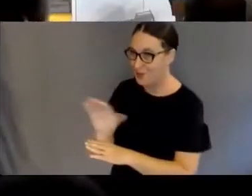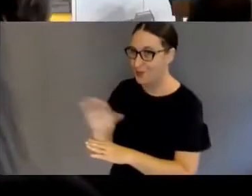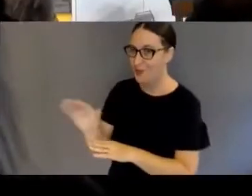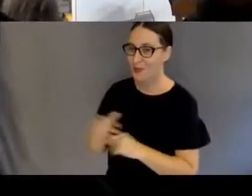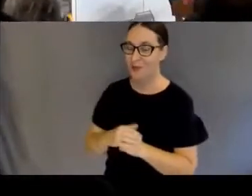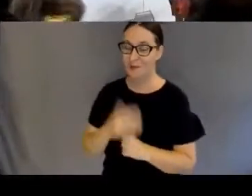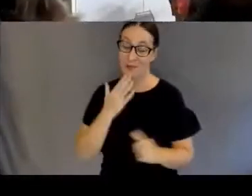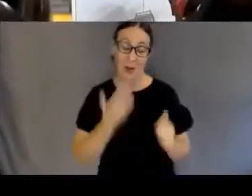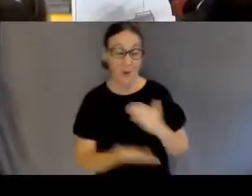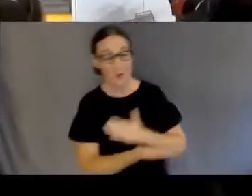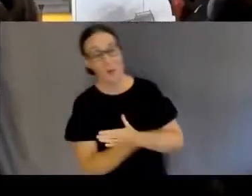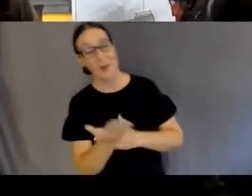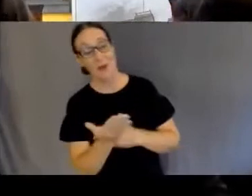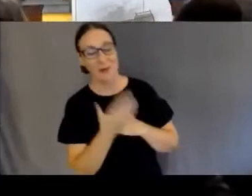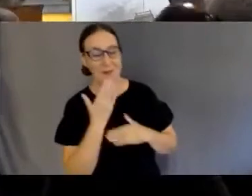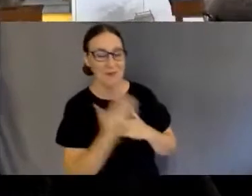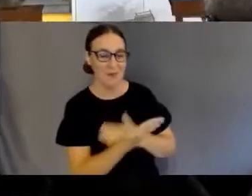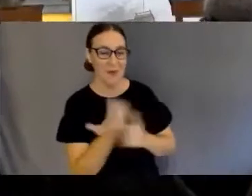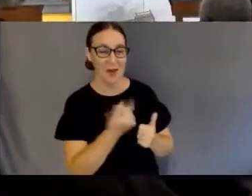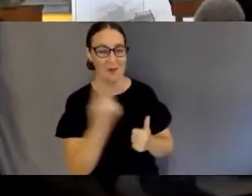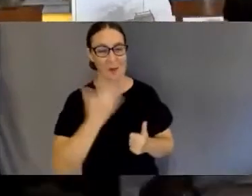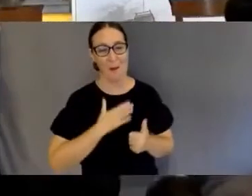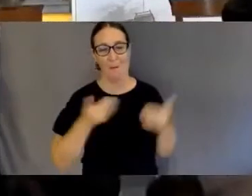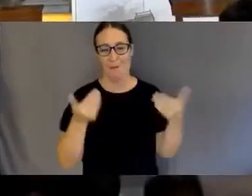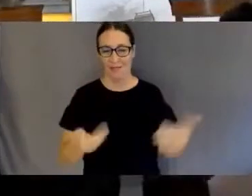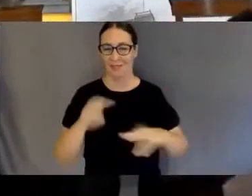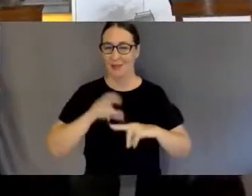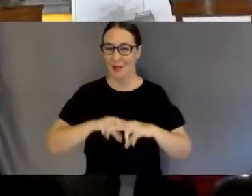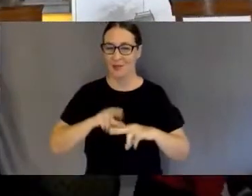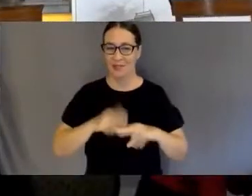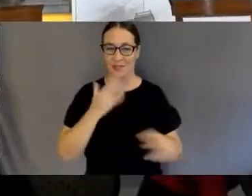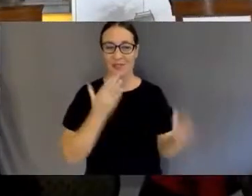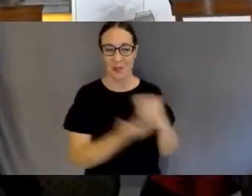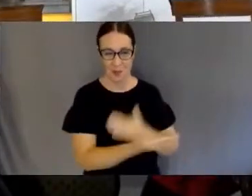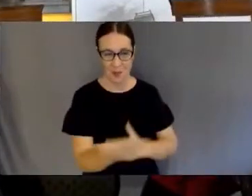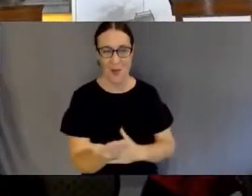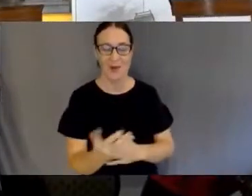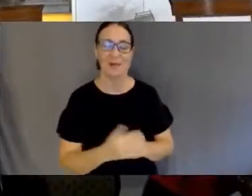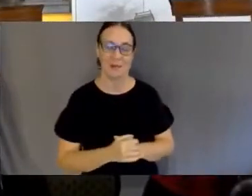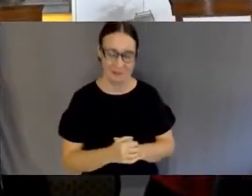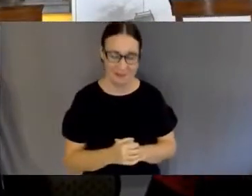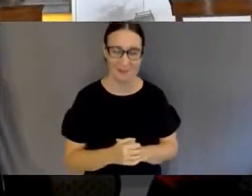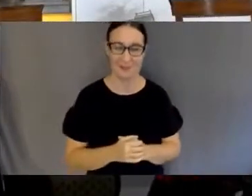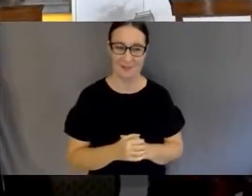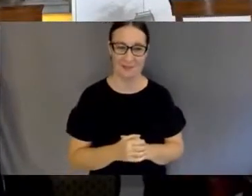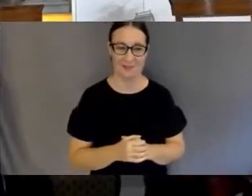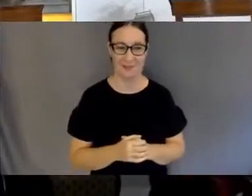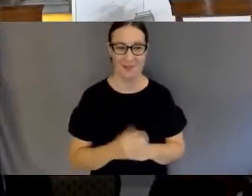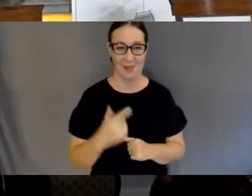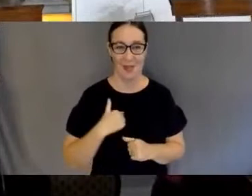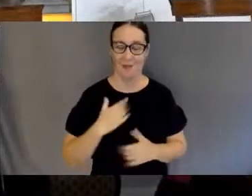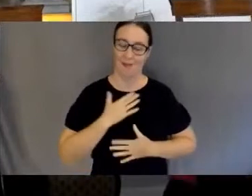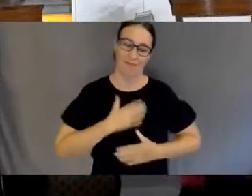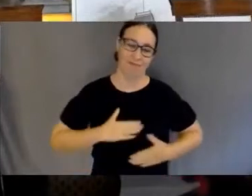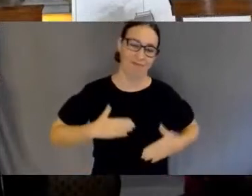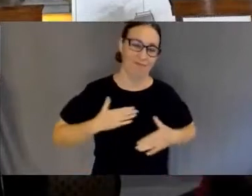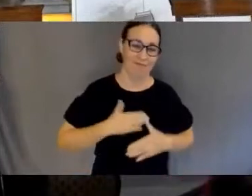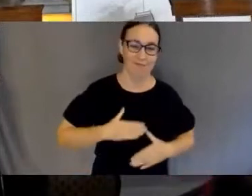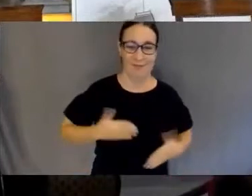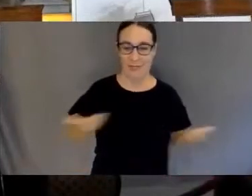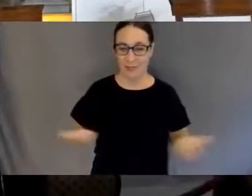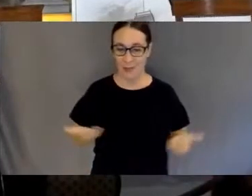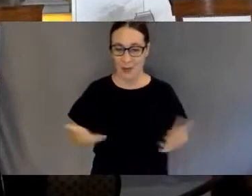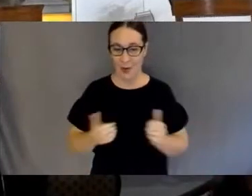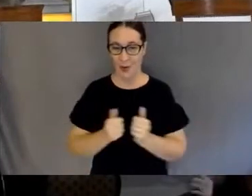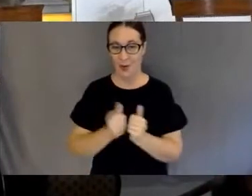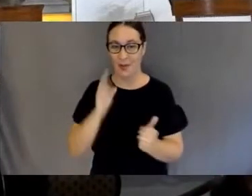Good morning. Good morning, everyone. Please have a seat. Good morning. Good morning. Good morning. It is my great pleasure to be here with